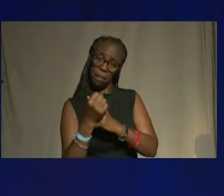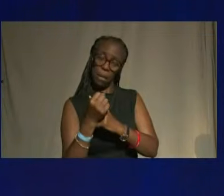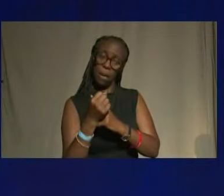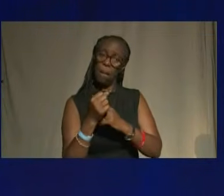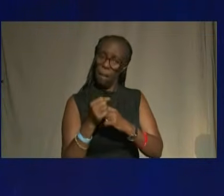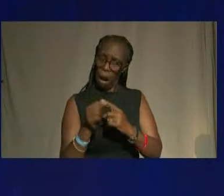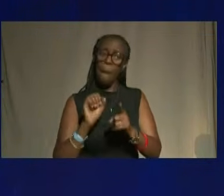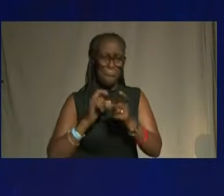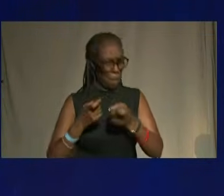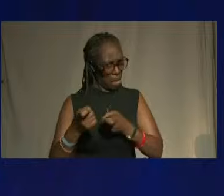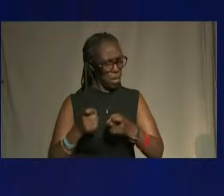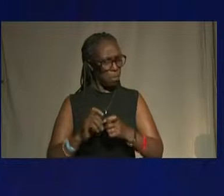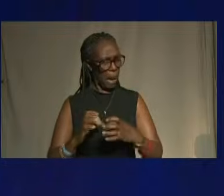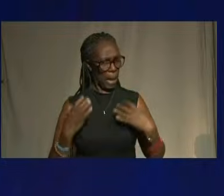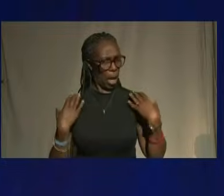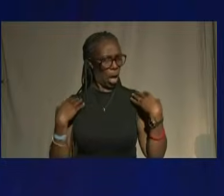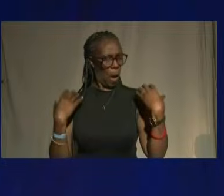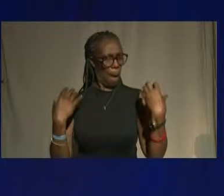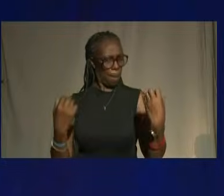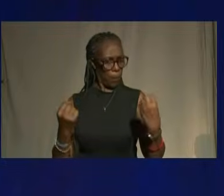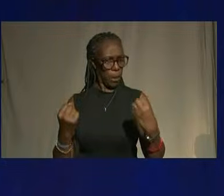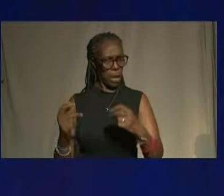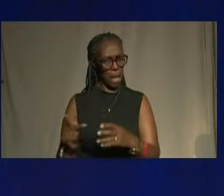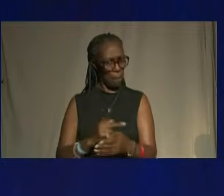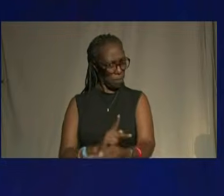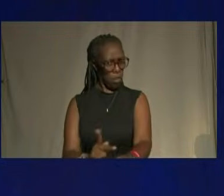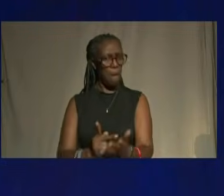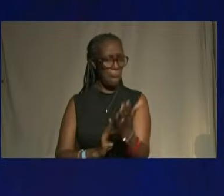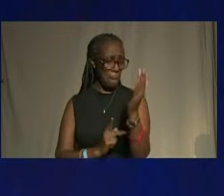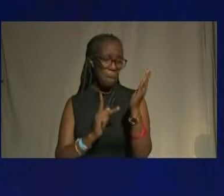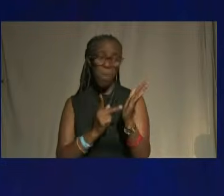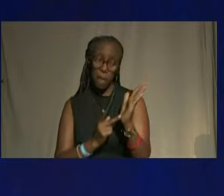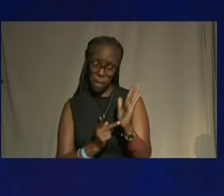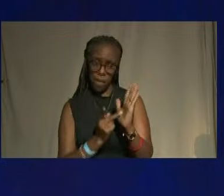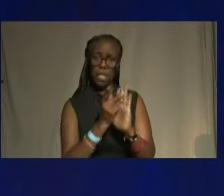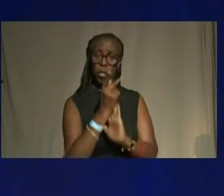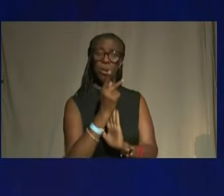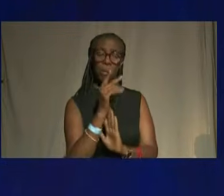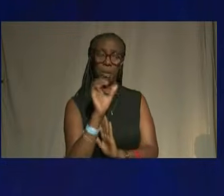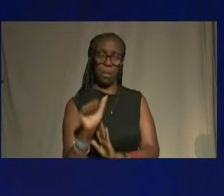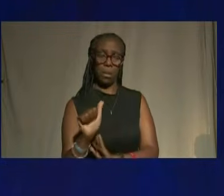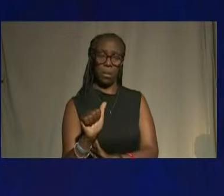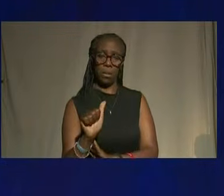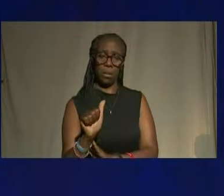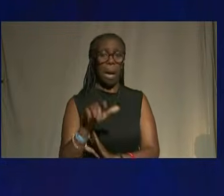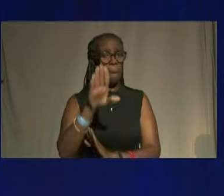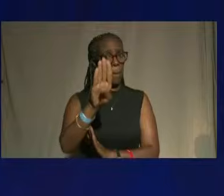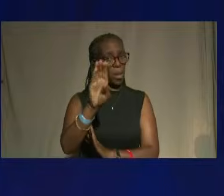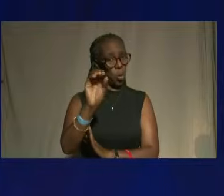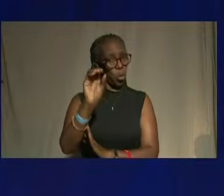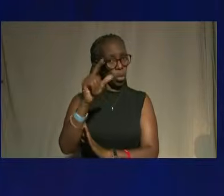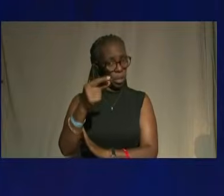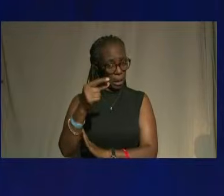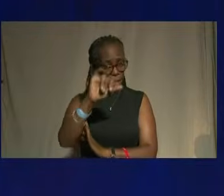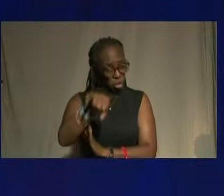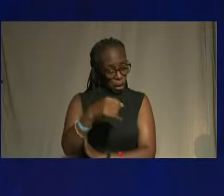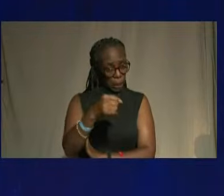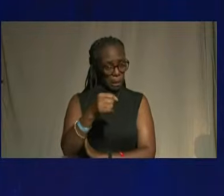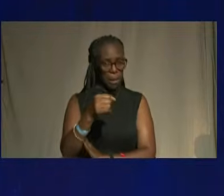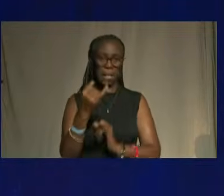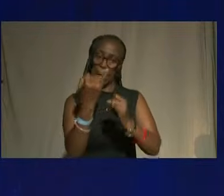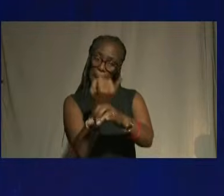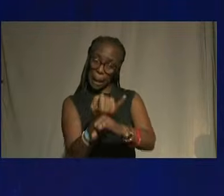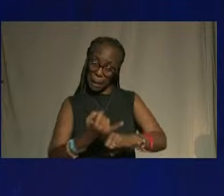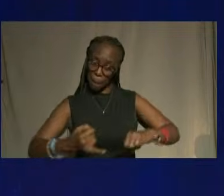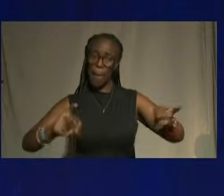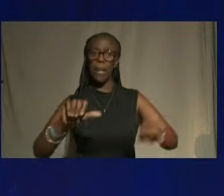competent and professional. The Bank of Jamaica, the Financial Services Commission. Ensuring the BOJ now is an independent agency